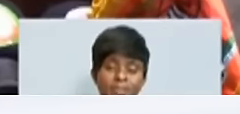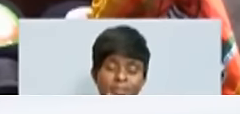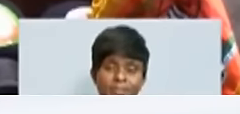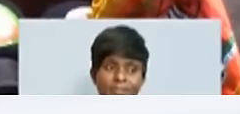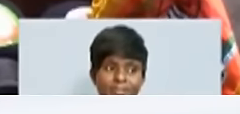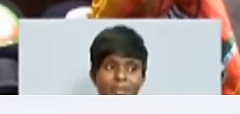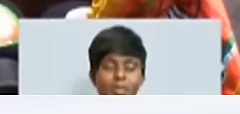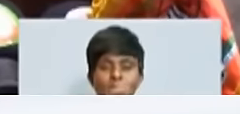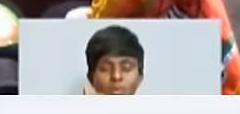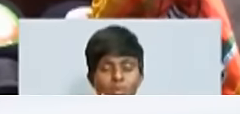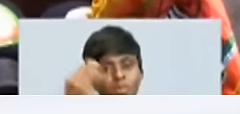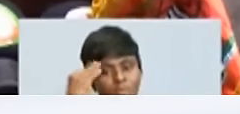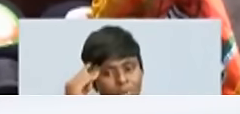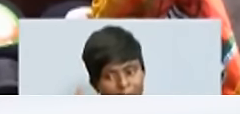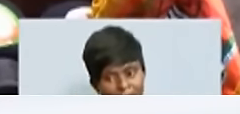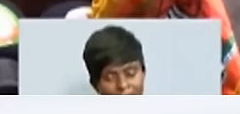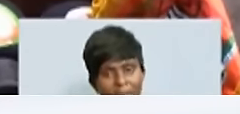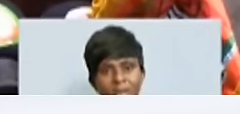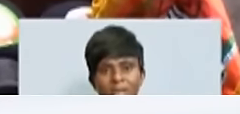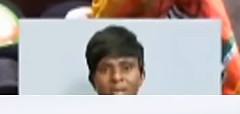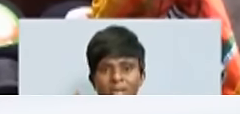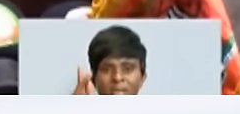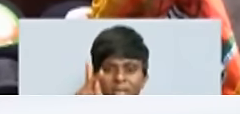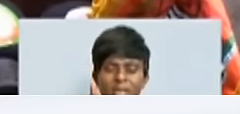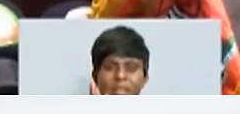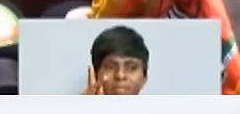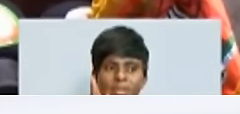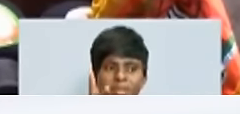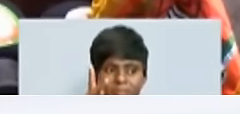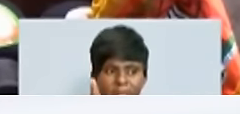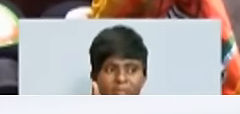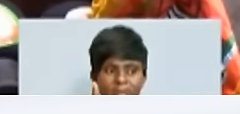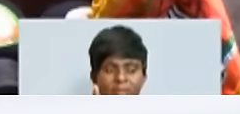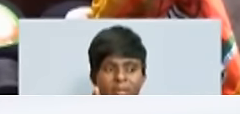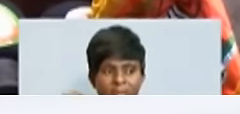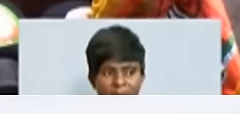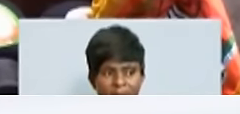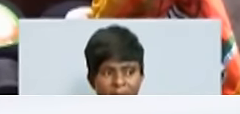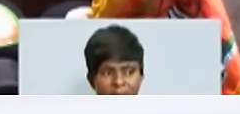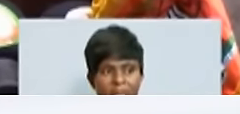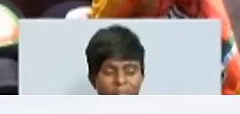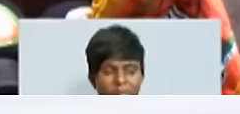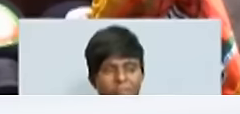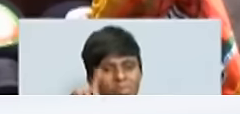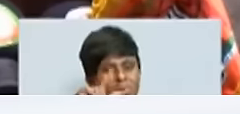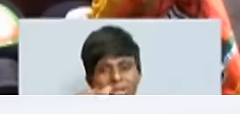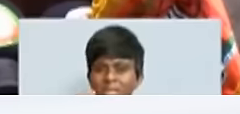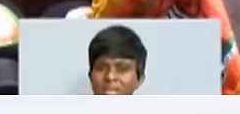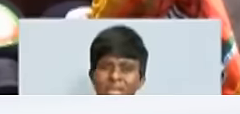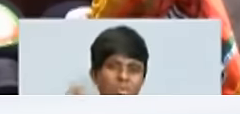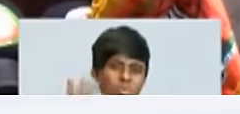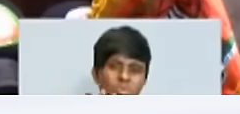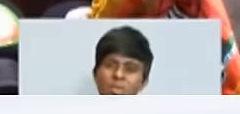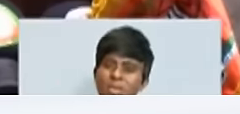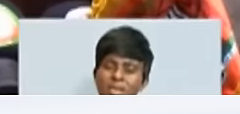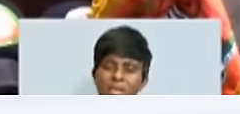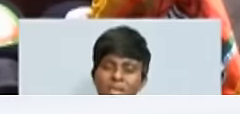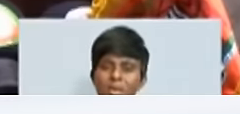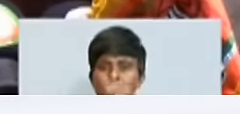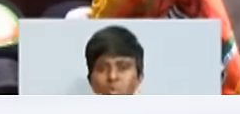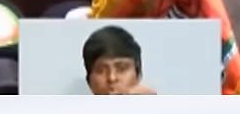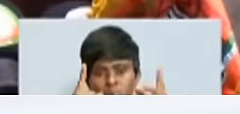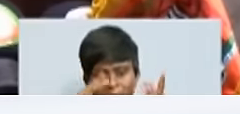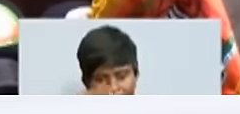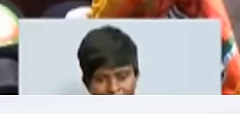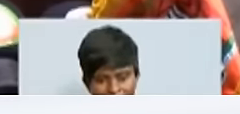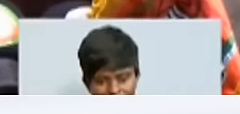2023. As you know, this has been sitting around this house for over 20 years. No one had the courage